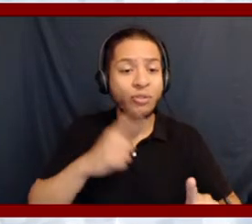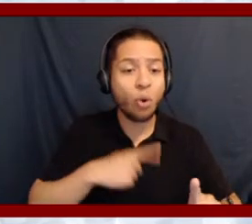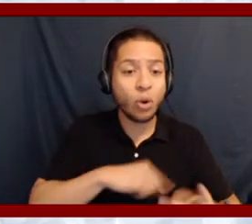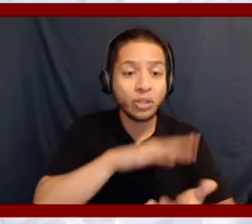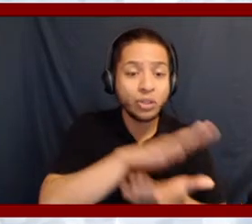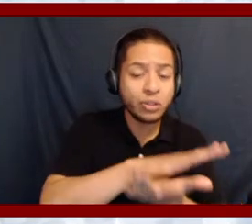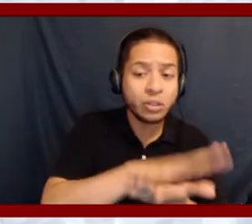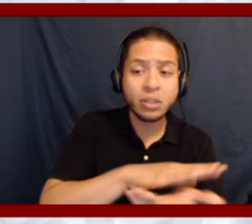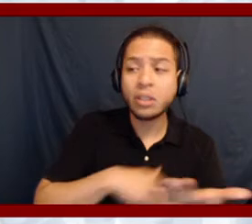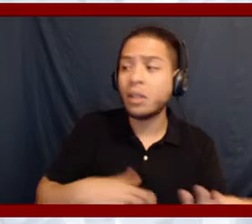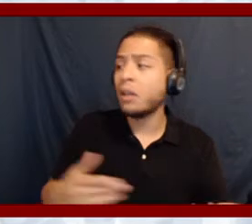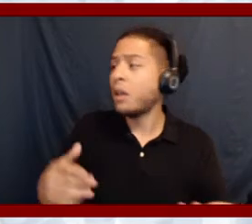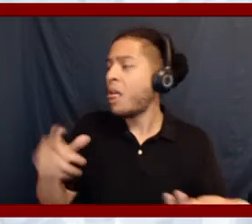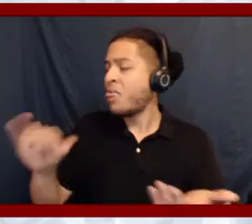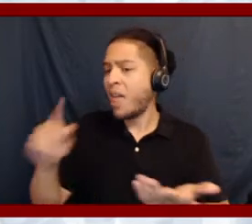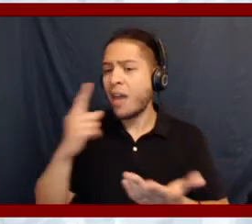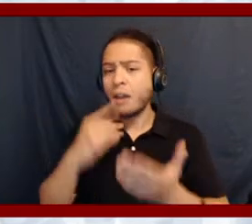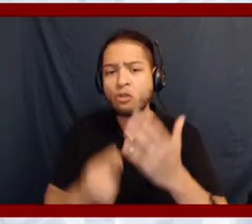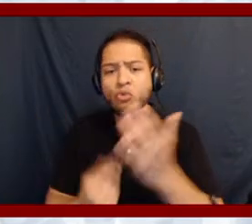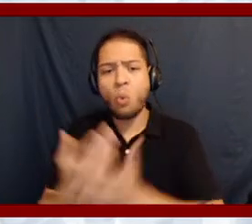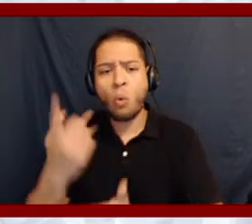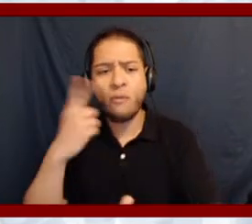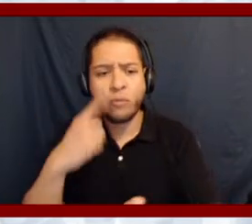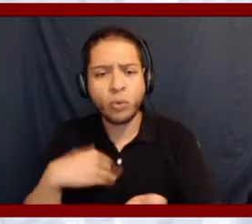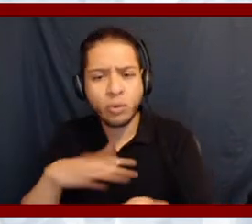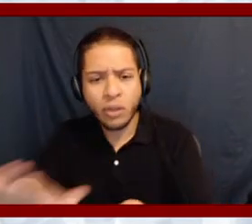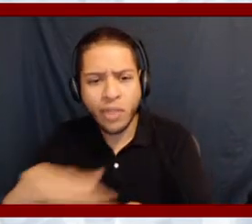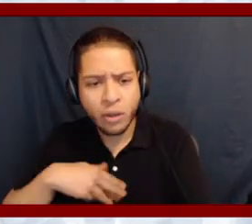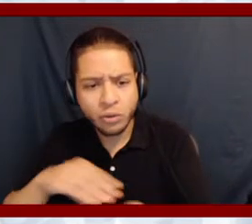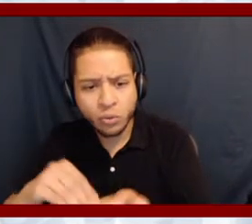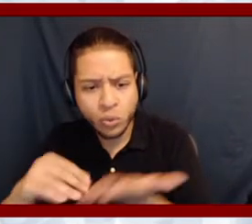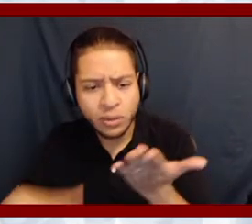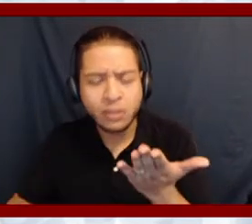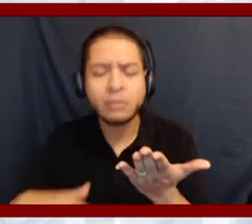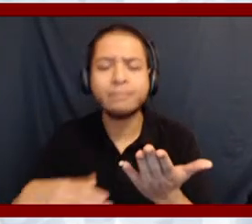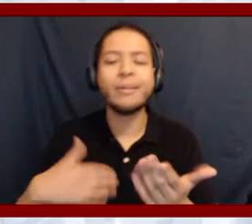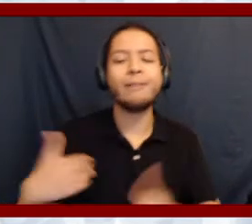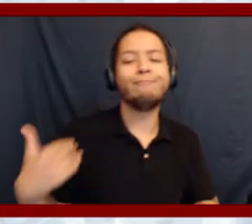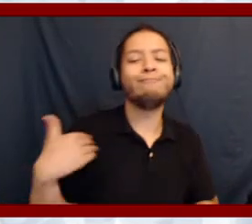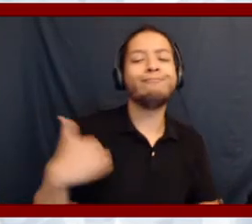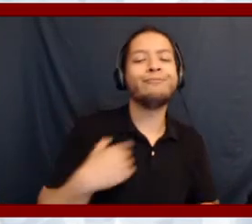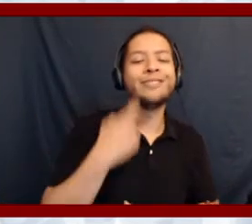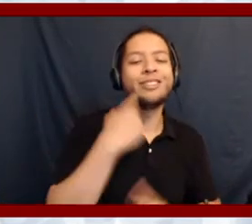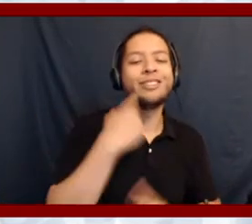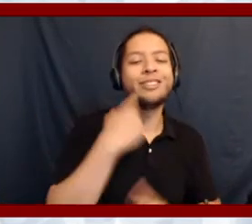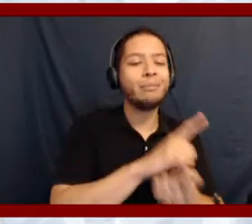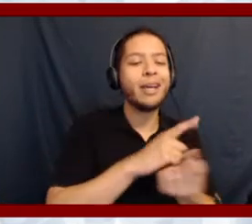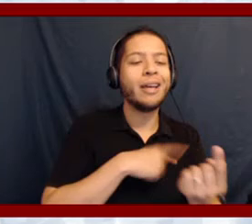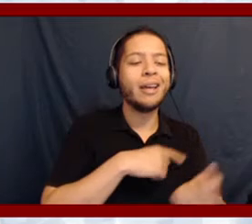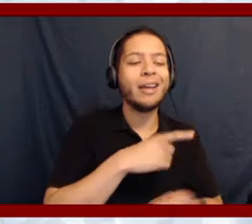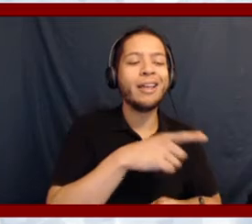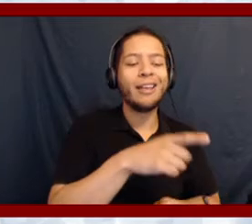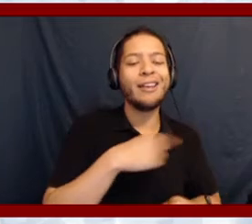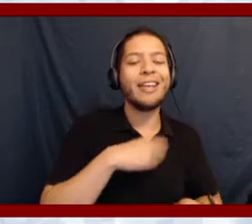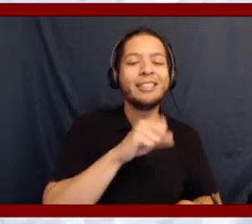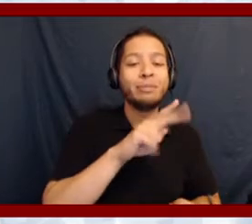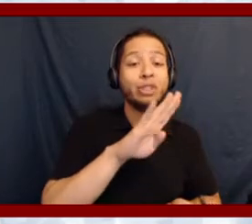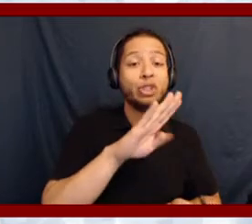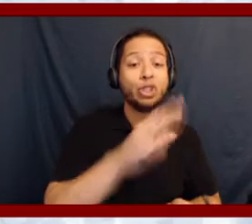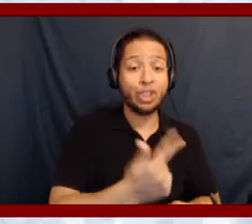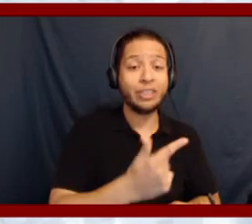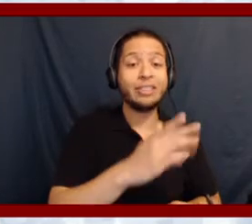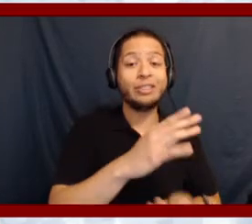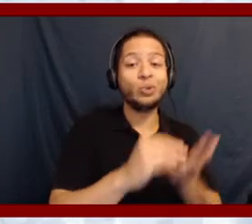for our students. I met students from the Student Government Association and the football team when I landed